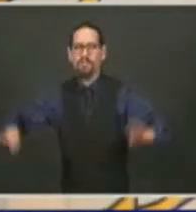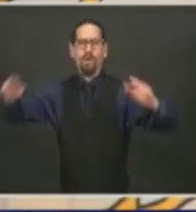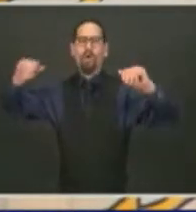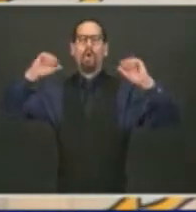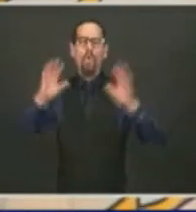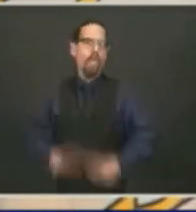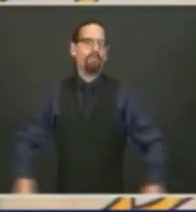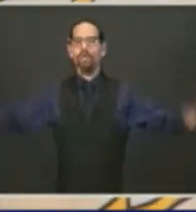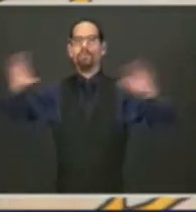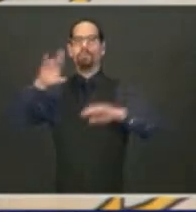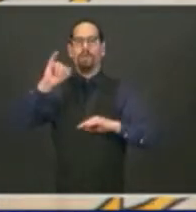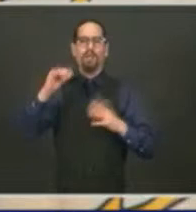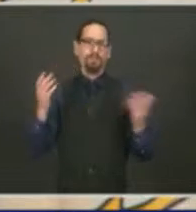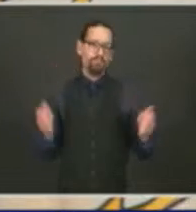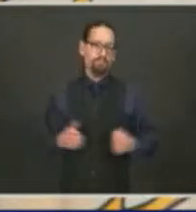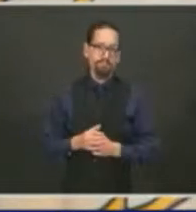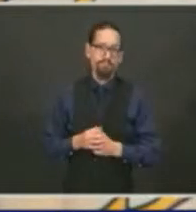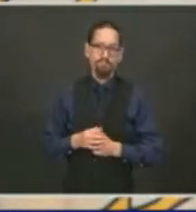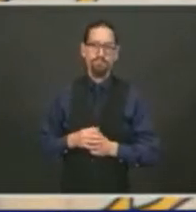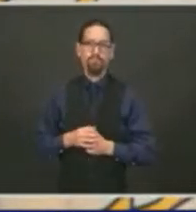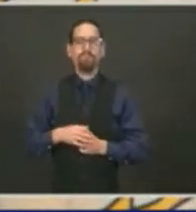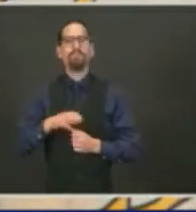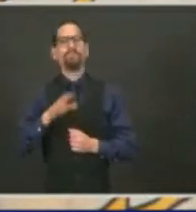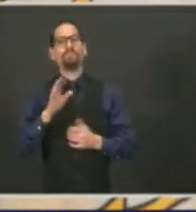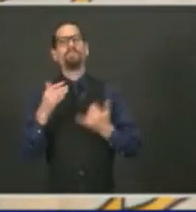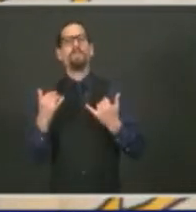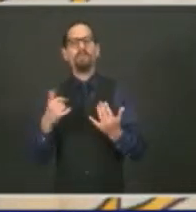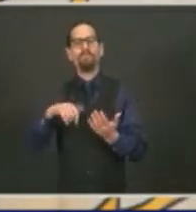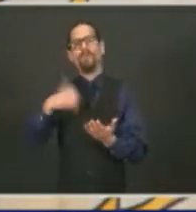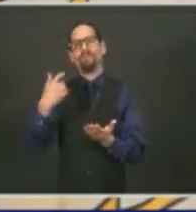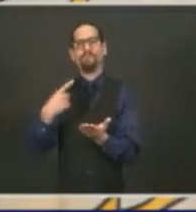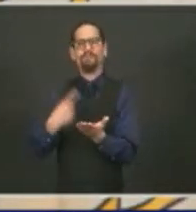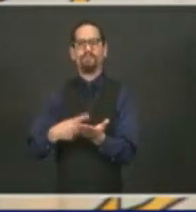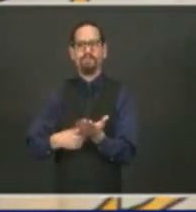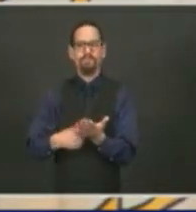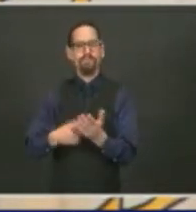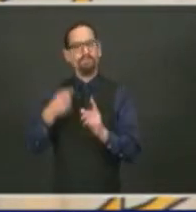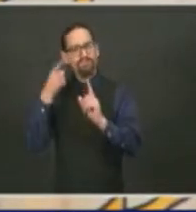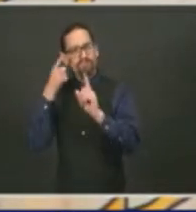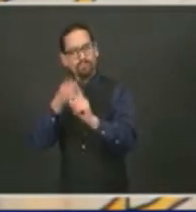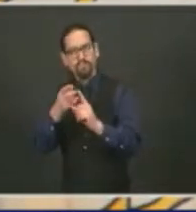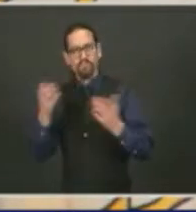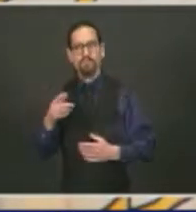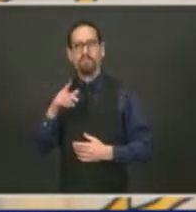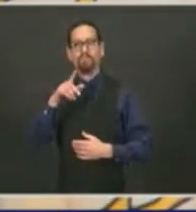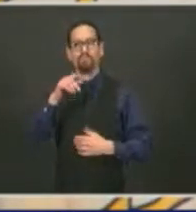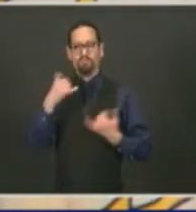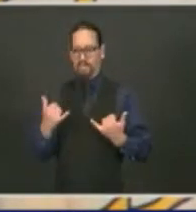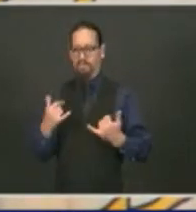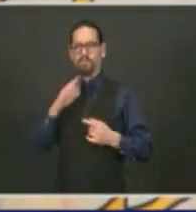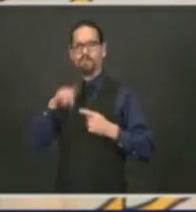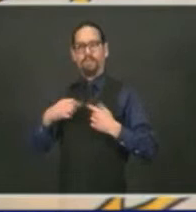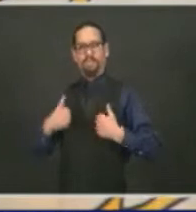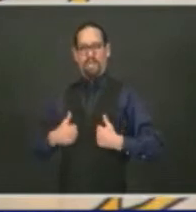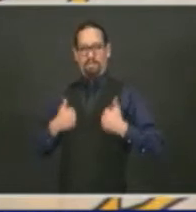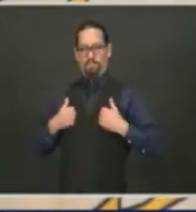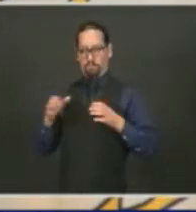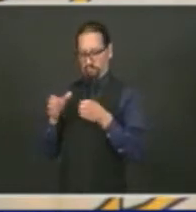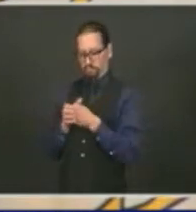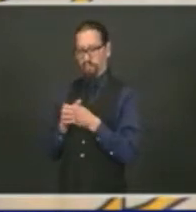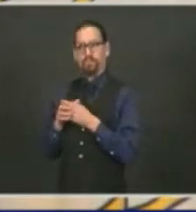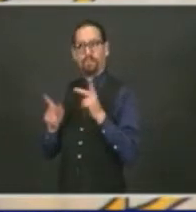to staying with your household, the other thing you can do to protect your household is to go get